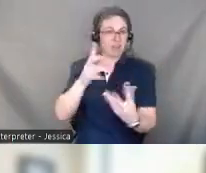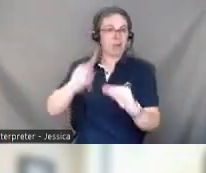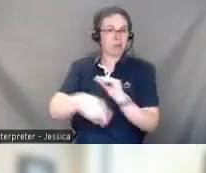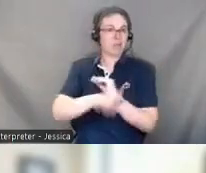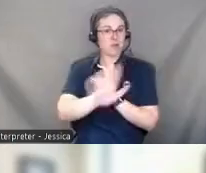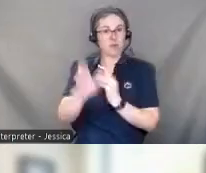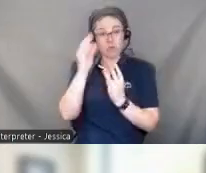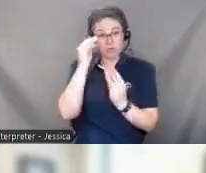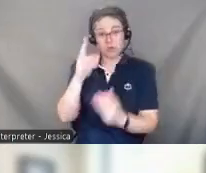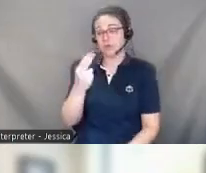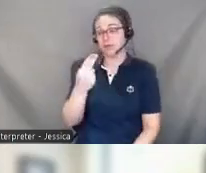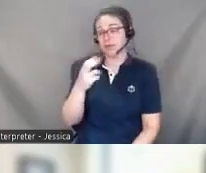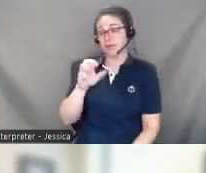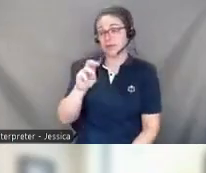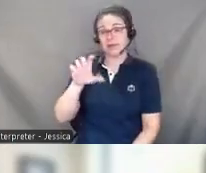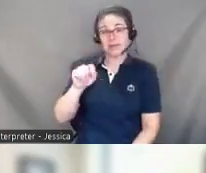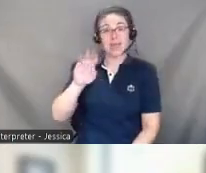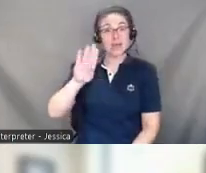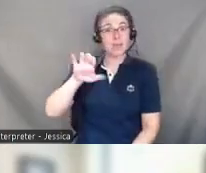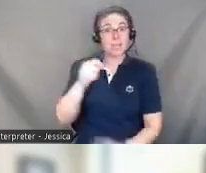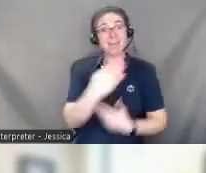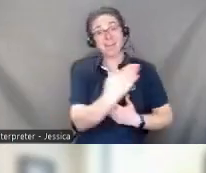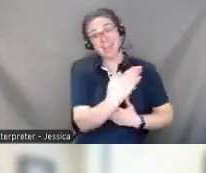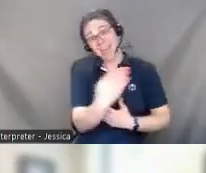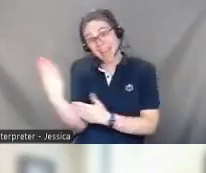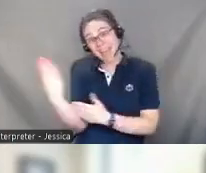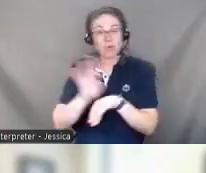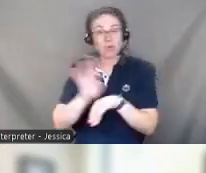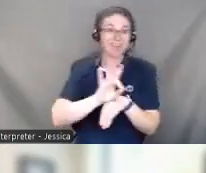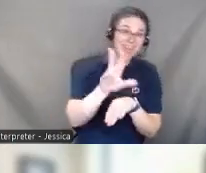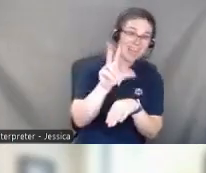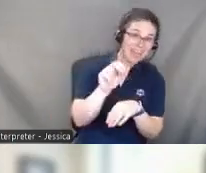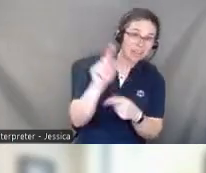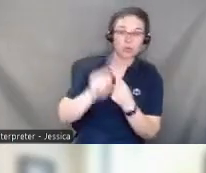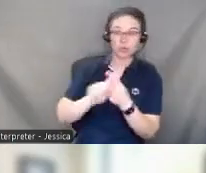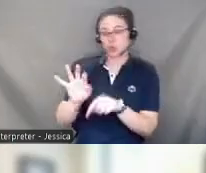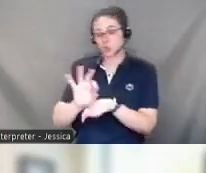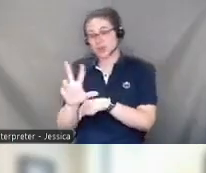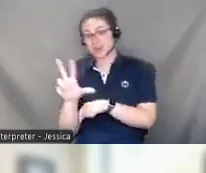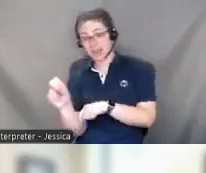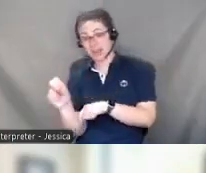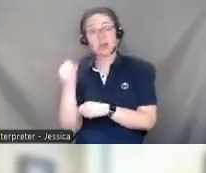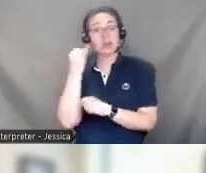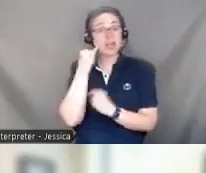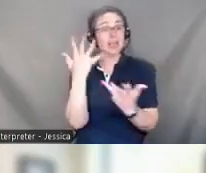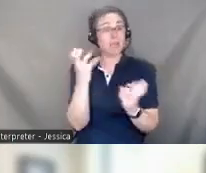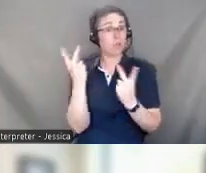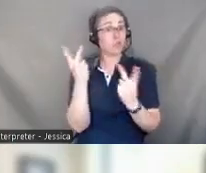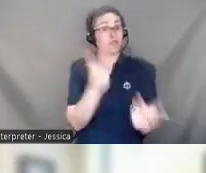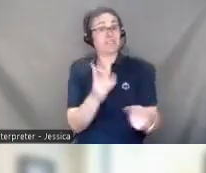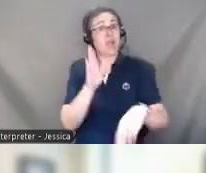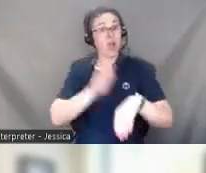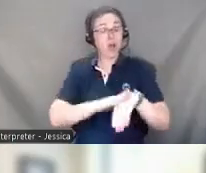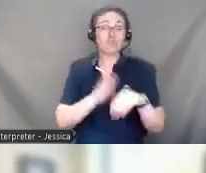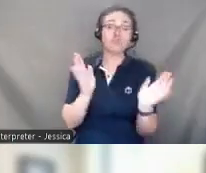always, the Hemet Beat Daily Show airs every morning from 8:30 to 9:30 a.m. If you'd like to be a guest live and